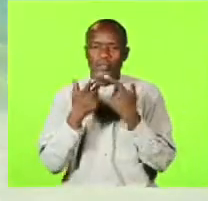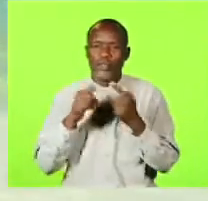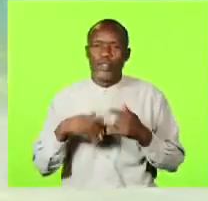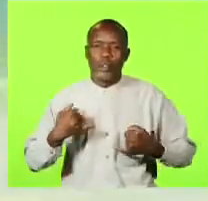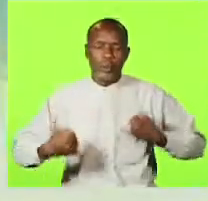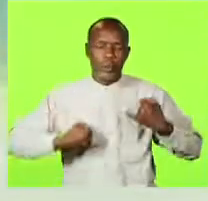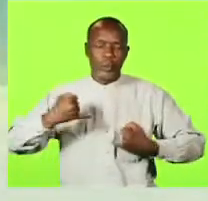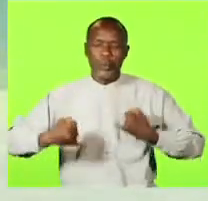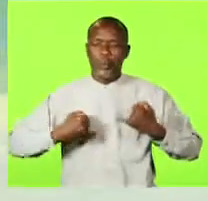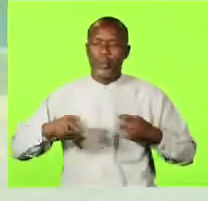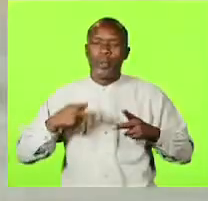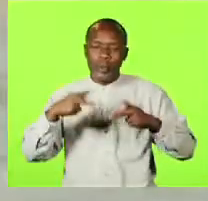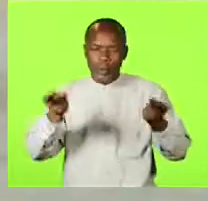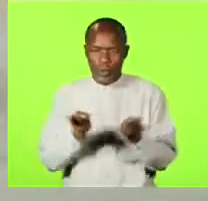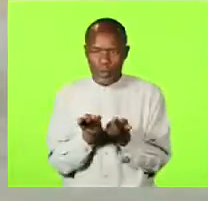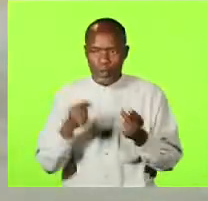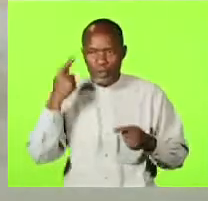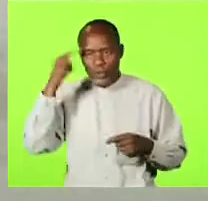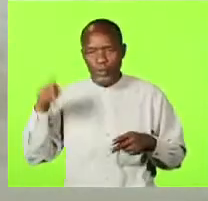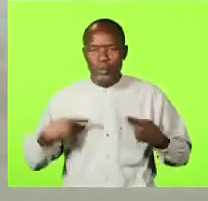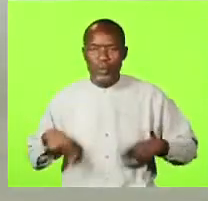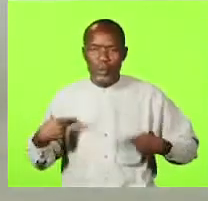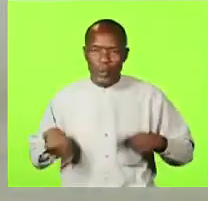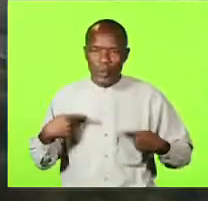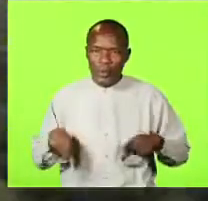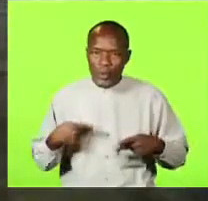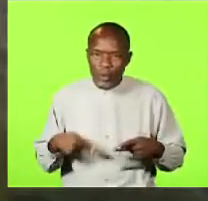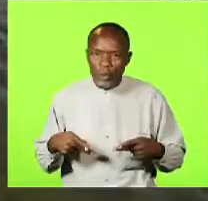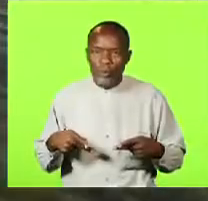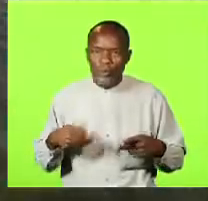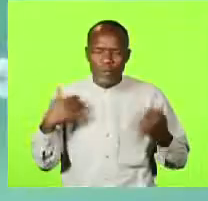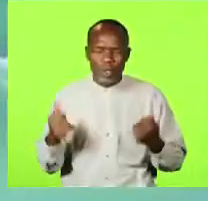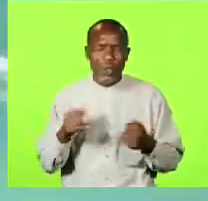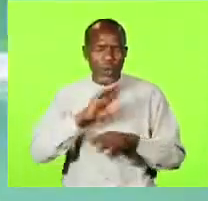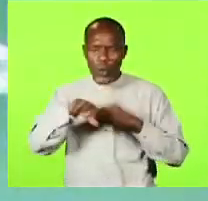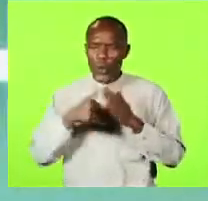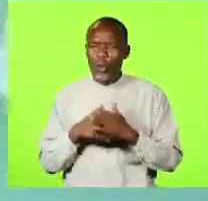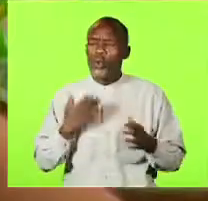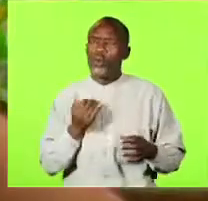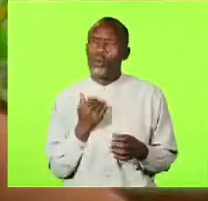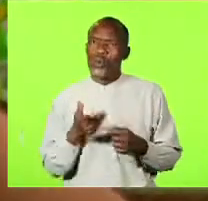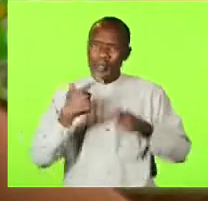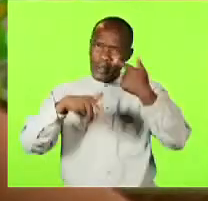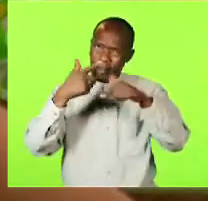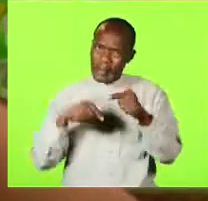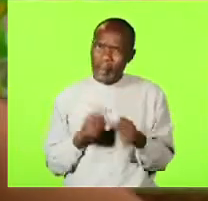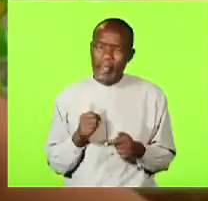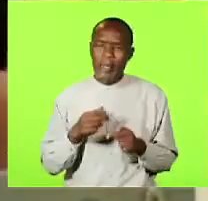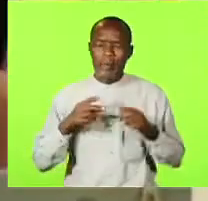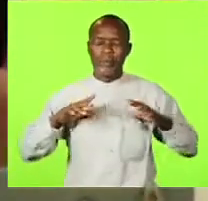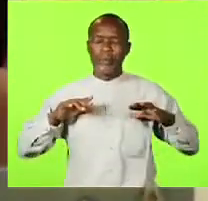paradise on the shores of the Indian Ocean. It is of course a beach lover's dream, the perfect ocean getaway.